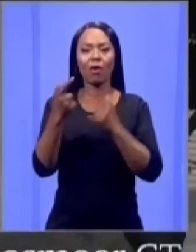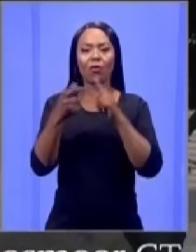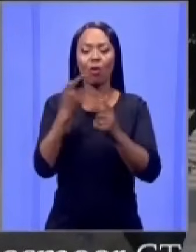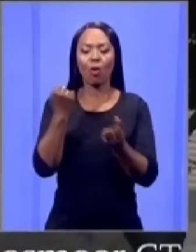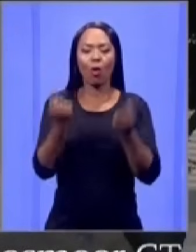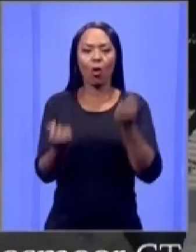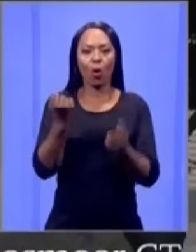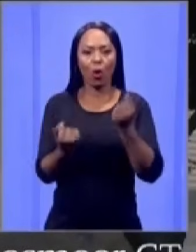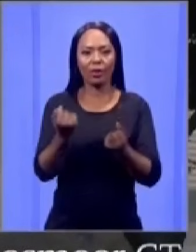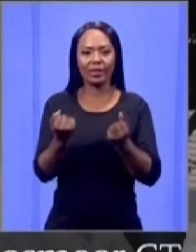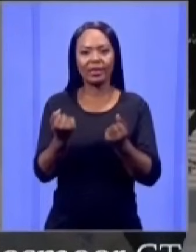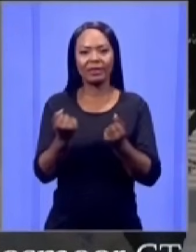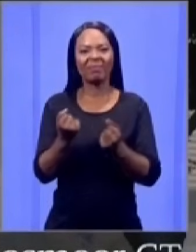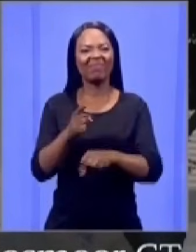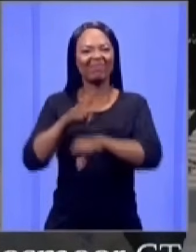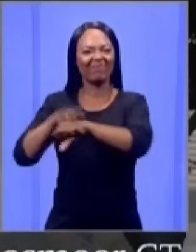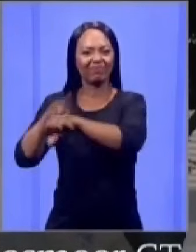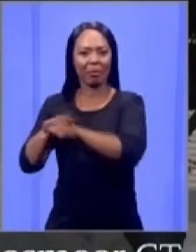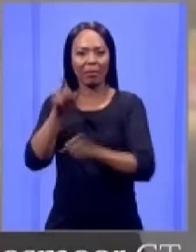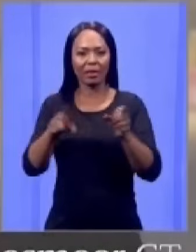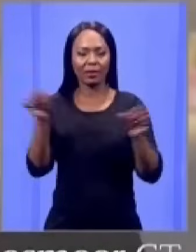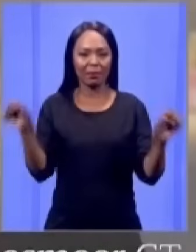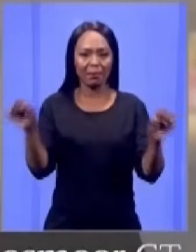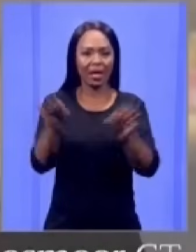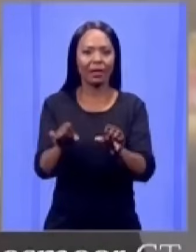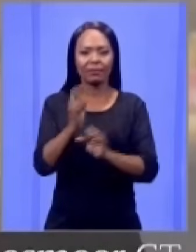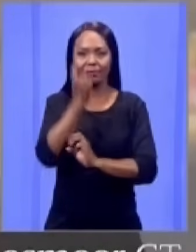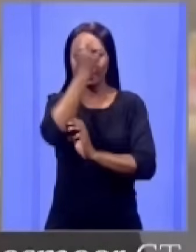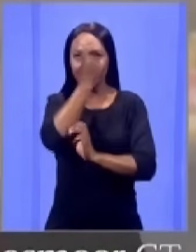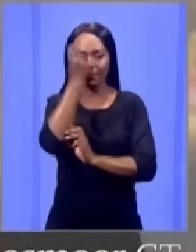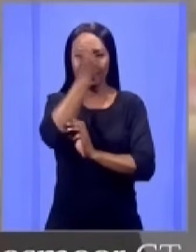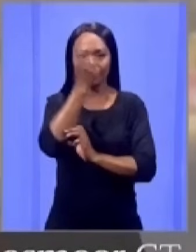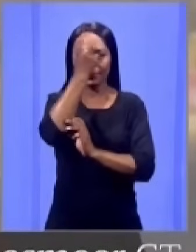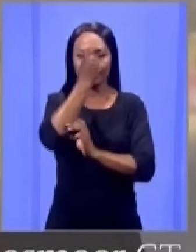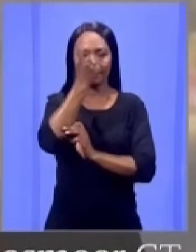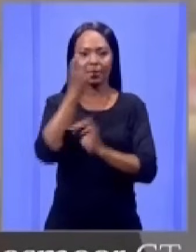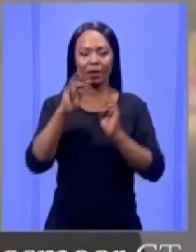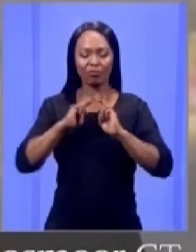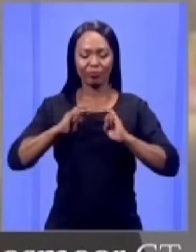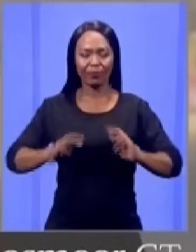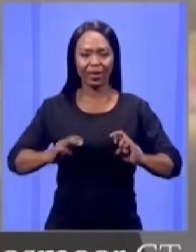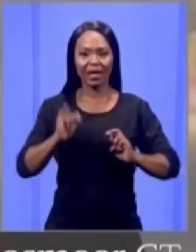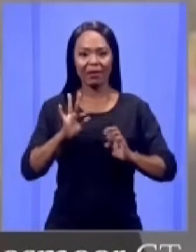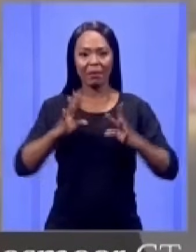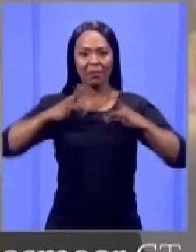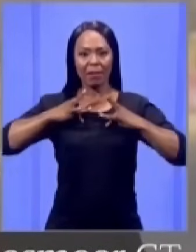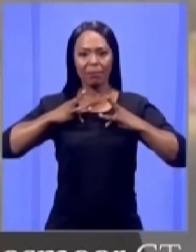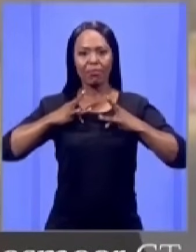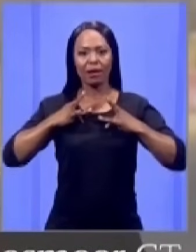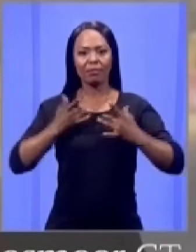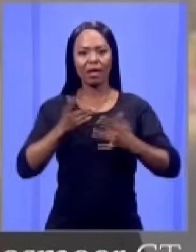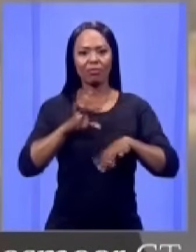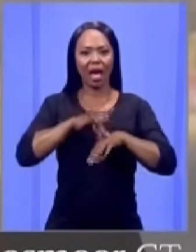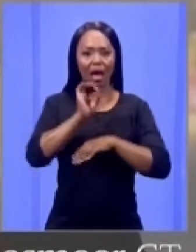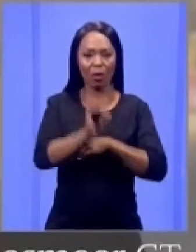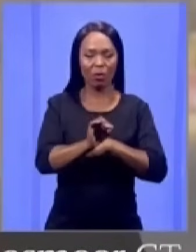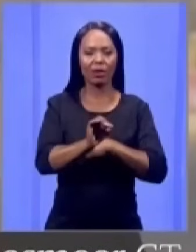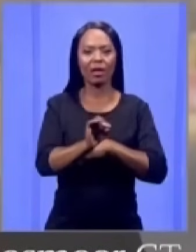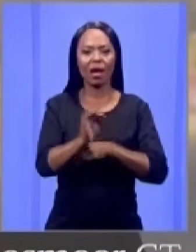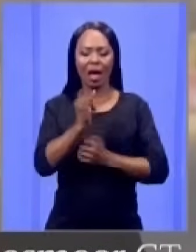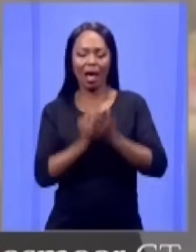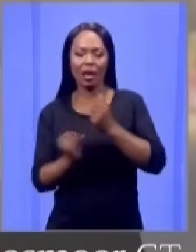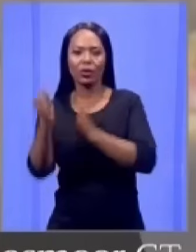court, we screen them, and those that have symptoms, we isolate them, start treating them,